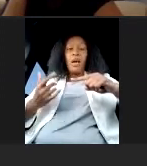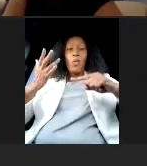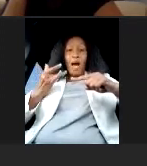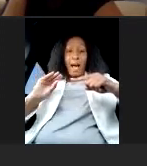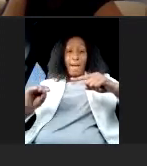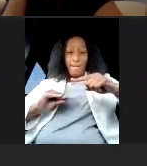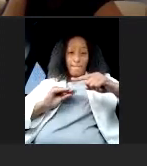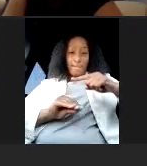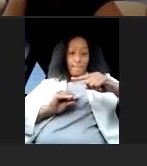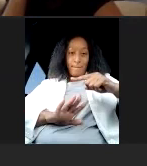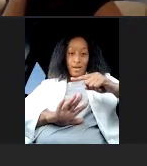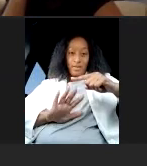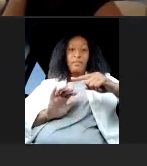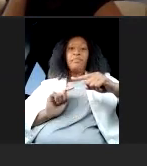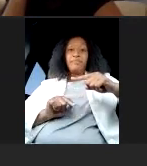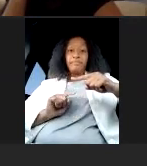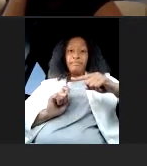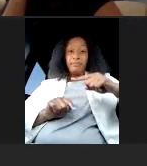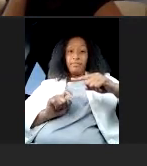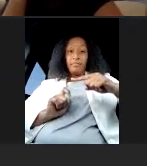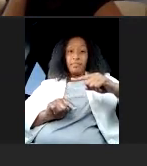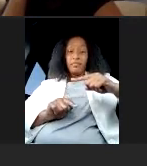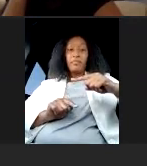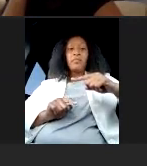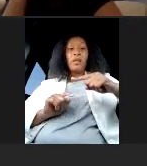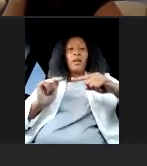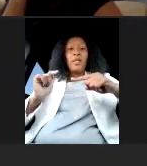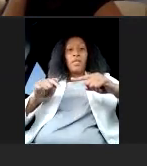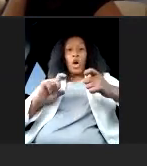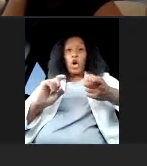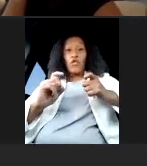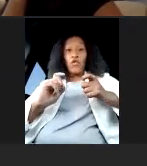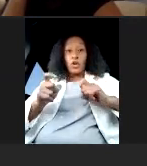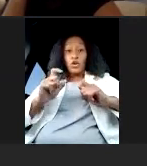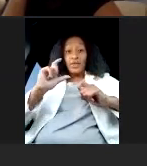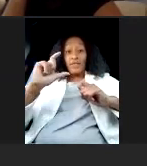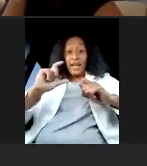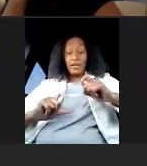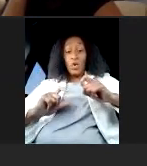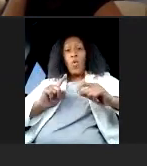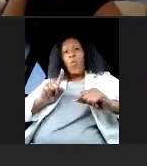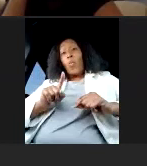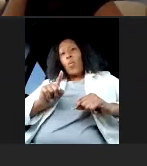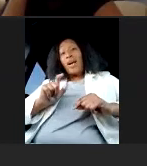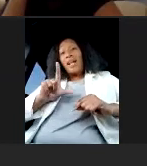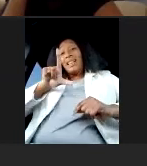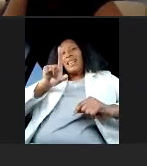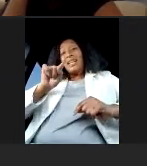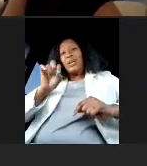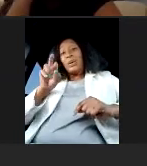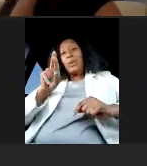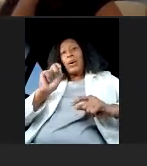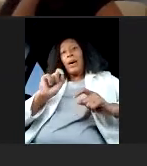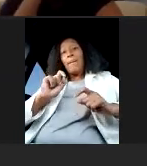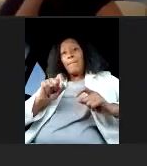the conversion factor. The conversion factor is 1 liter per 1.057 quarts.